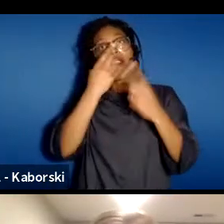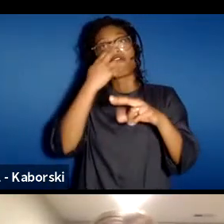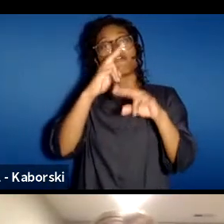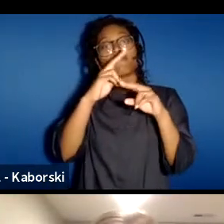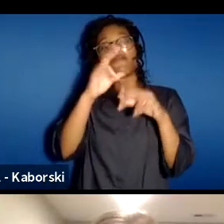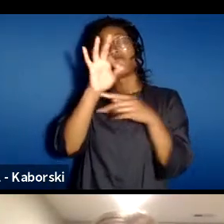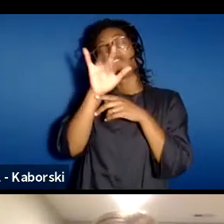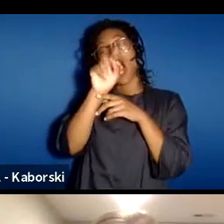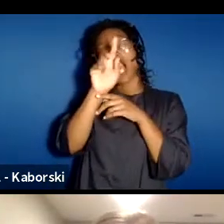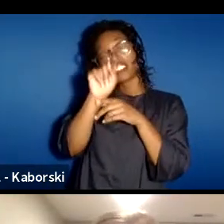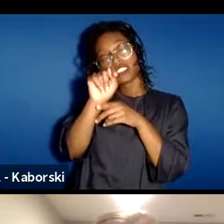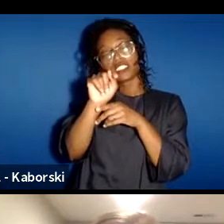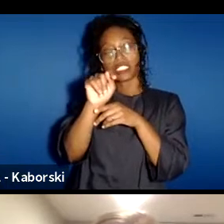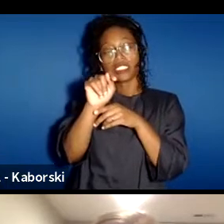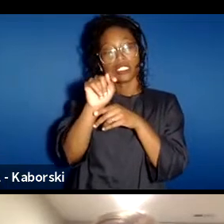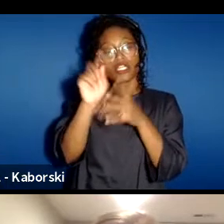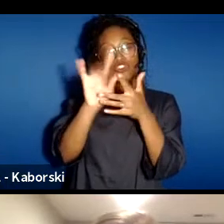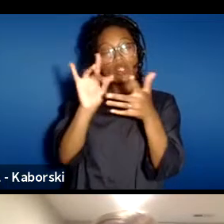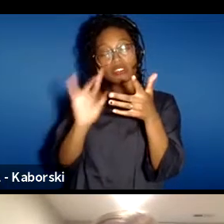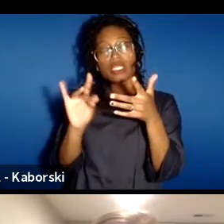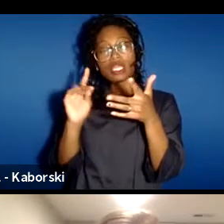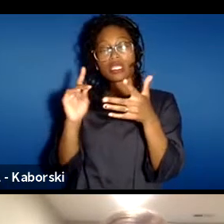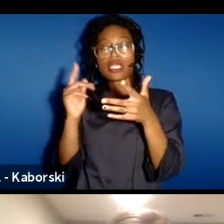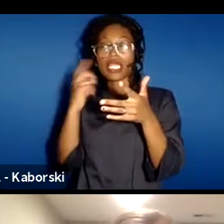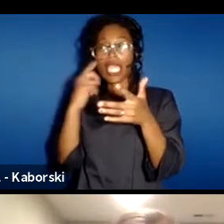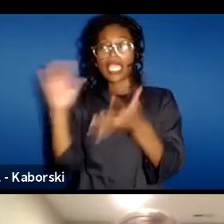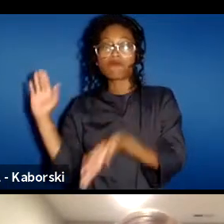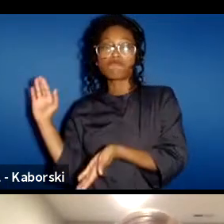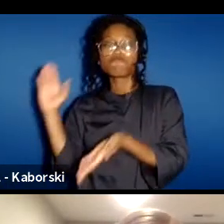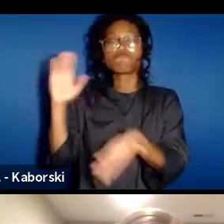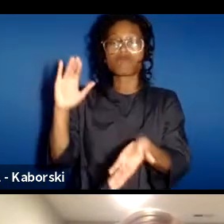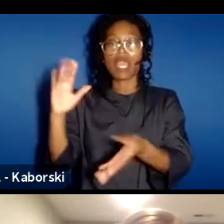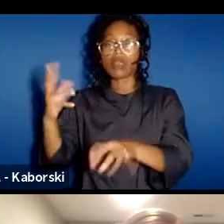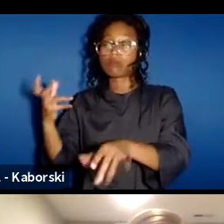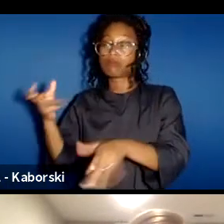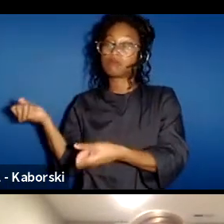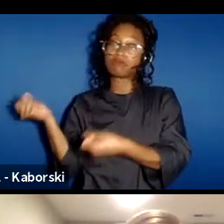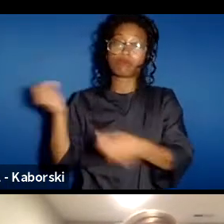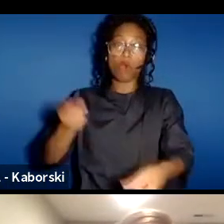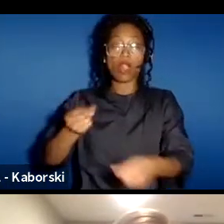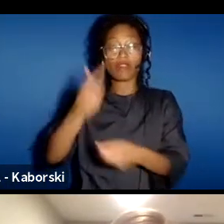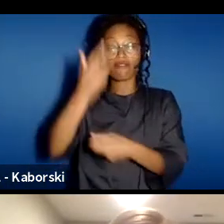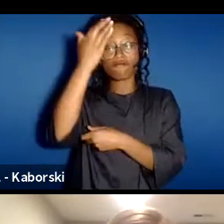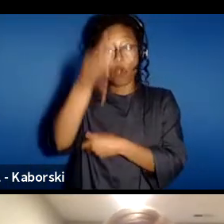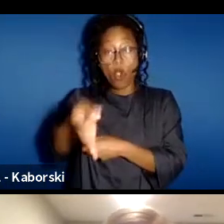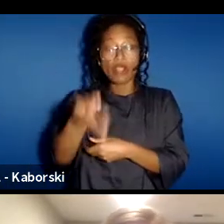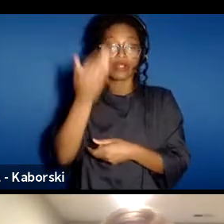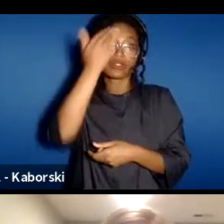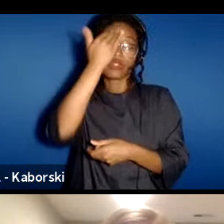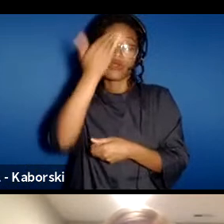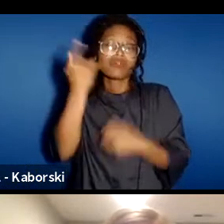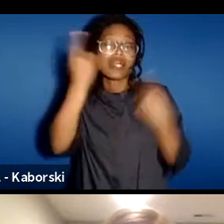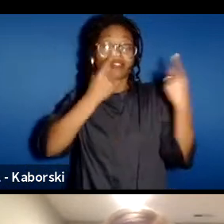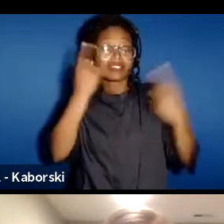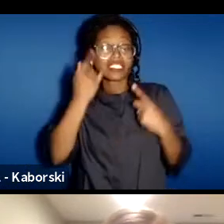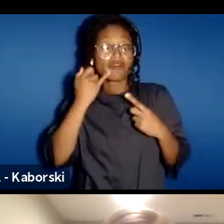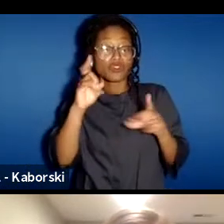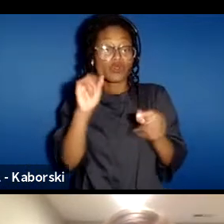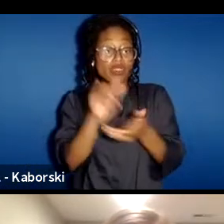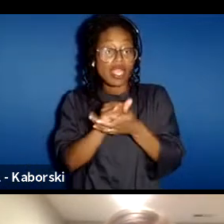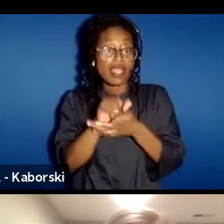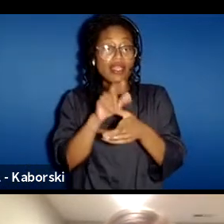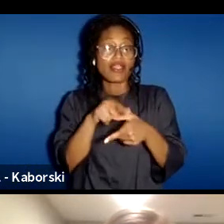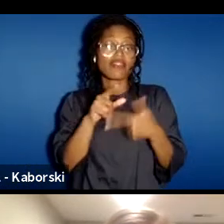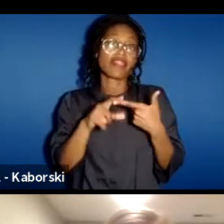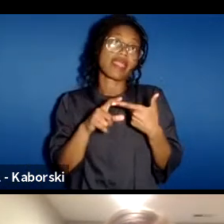font choices help a lot to sort of bring things forward. And I think that in doing so that you can